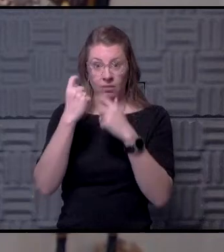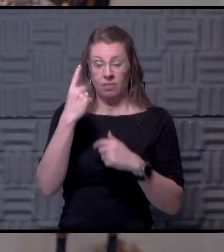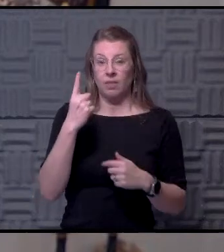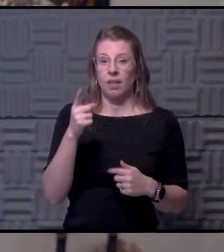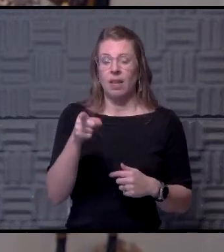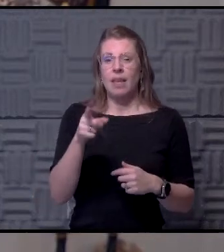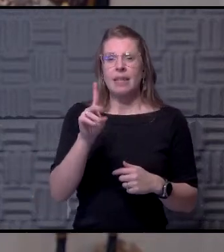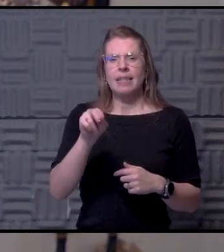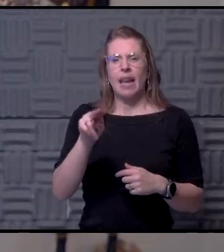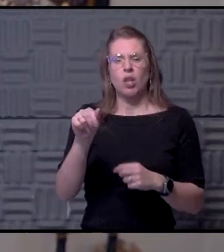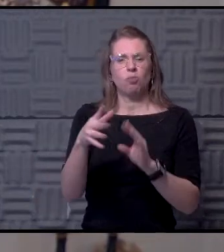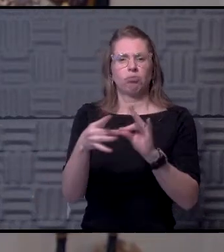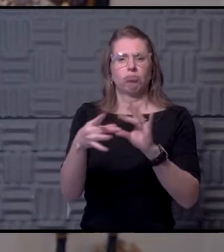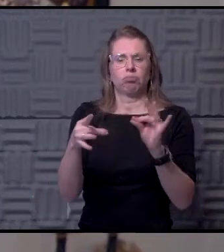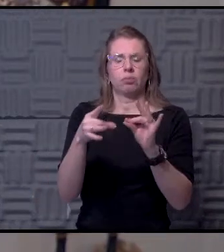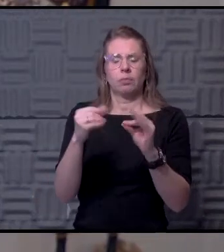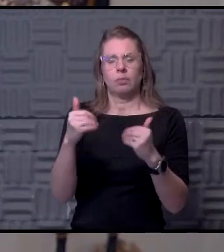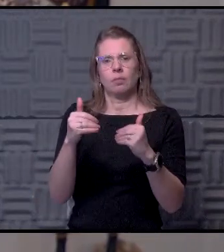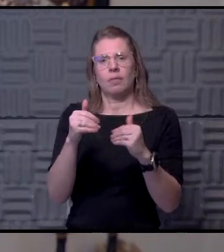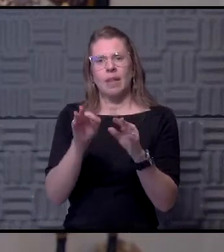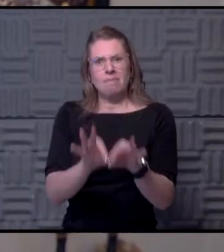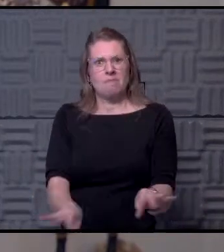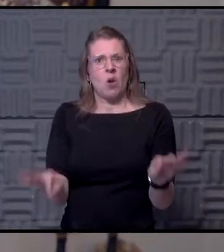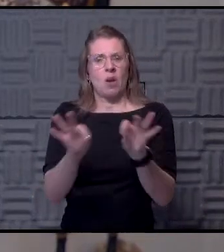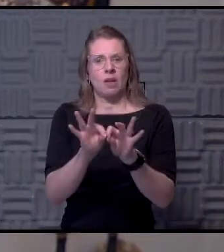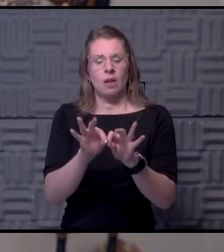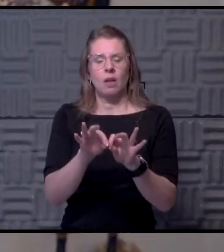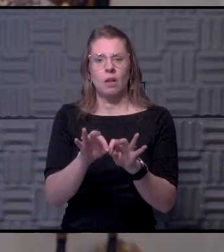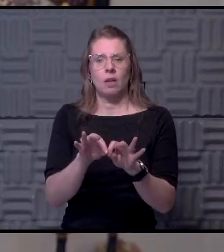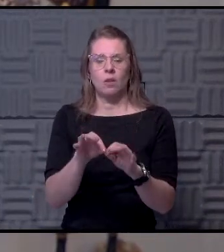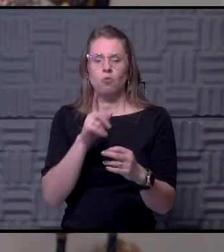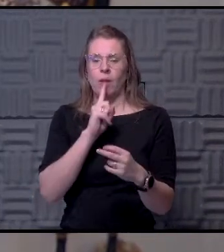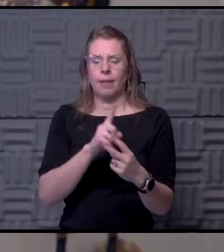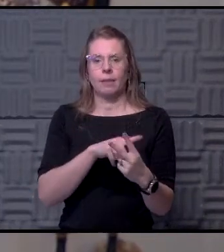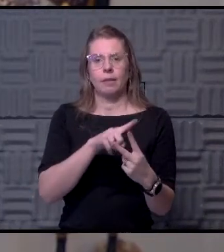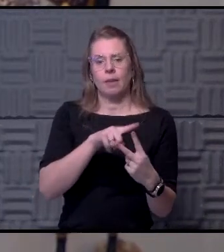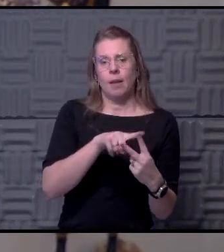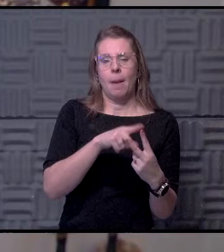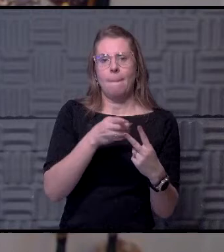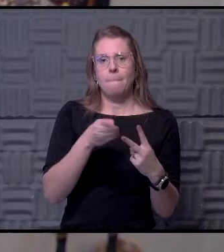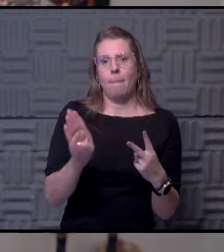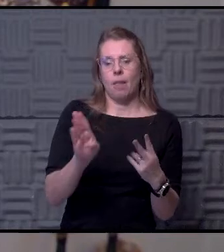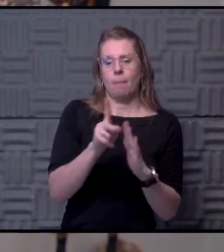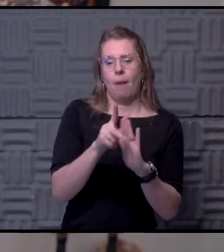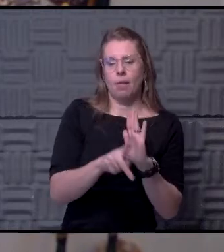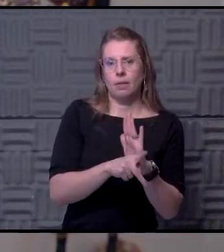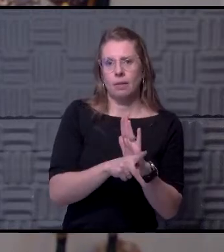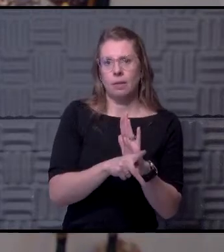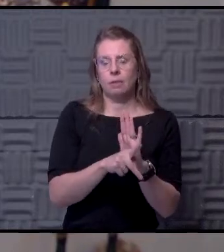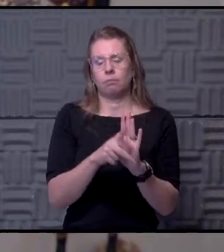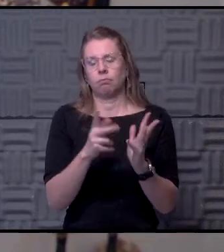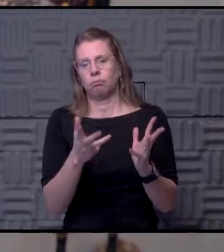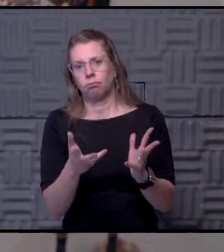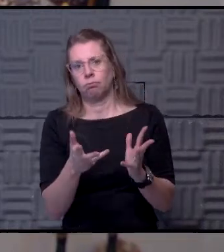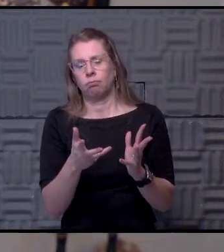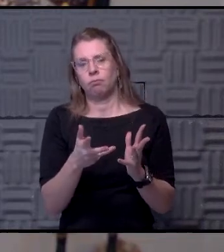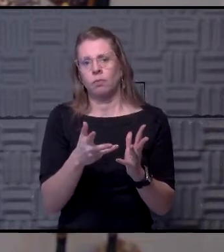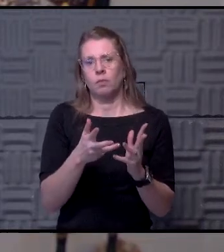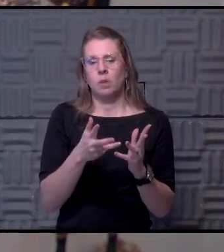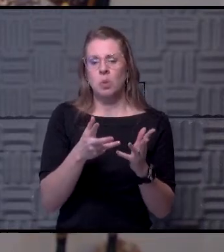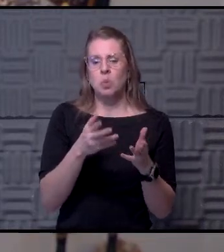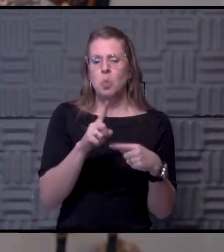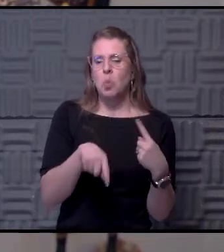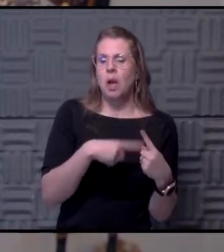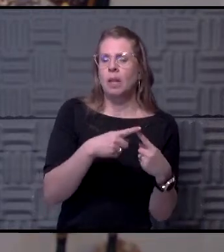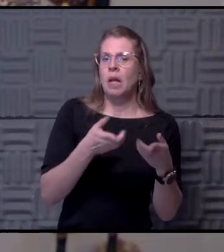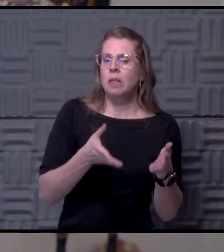on something that I think is critically important. And that is, on one hand, there's the public policy implications of when do we kind of allow